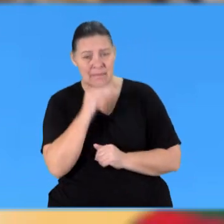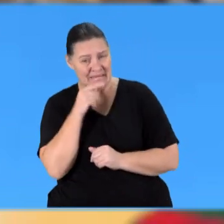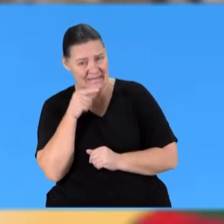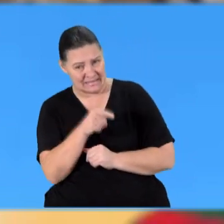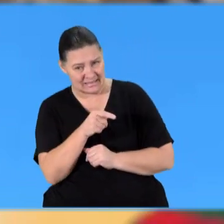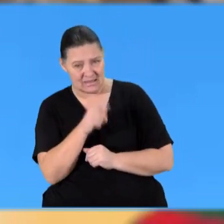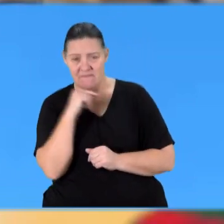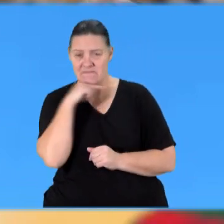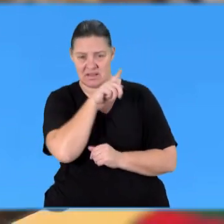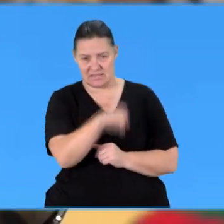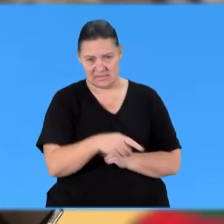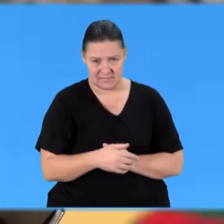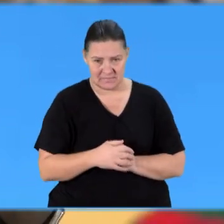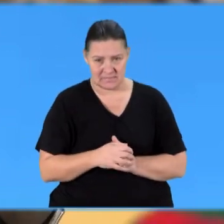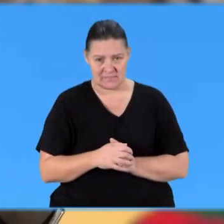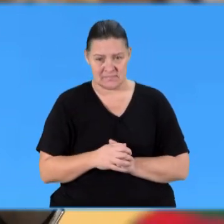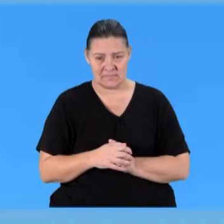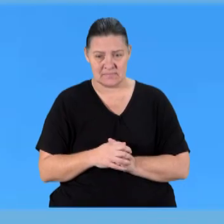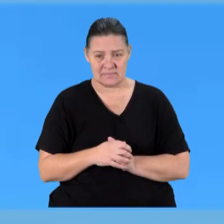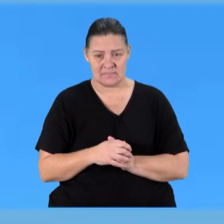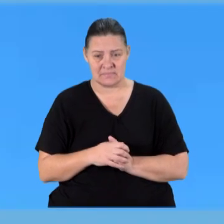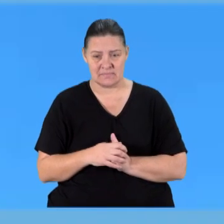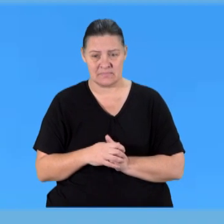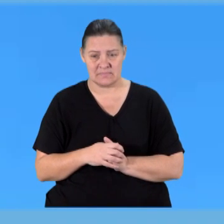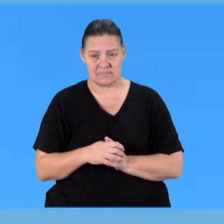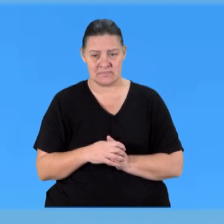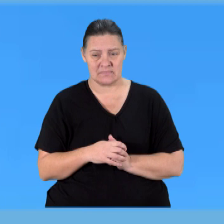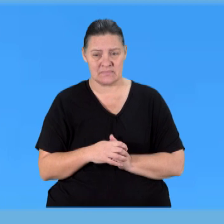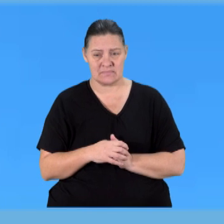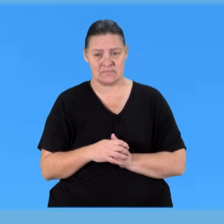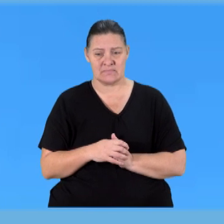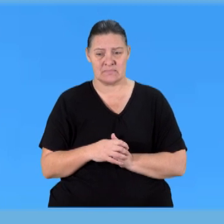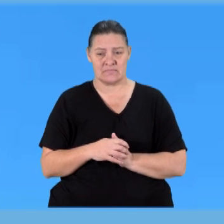therefore, this statement, it is false.